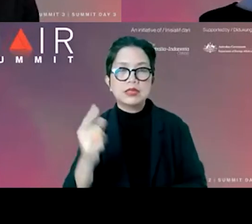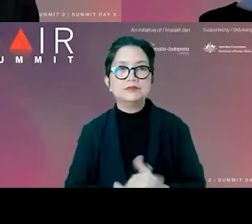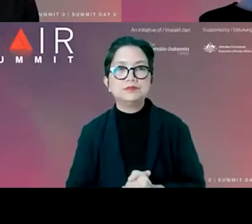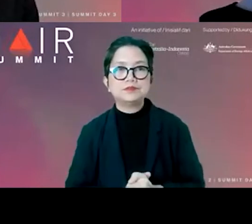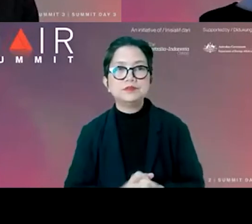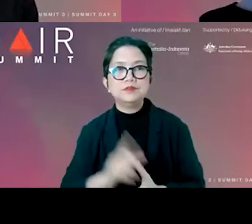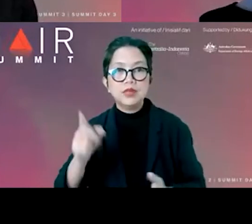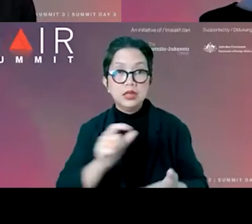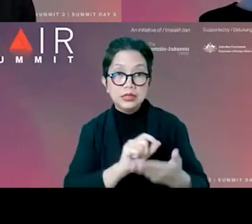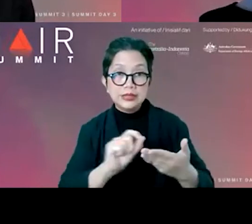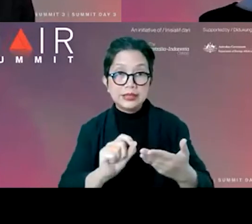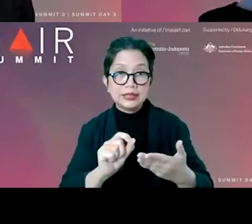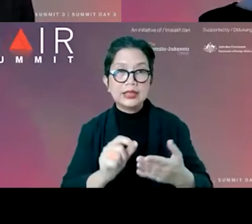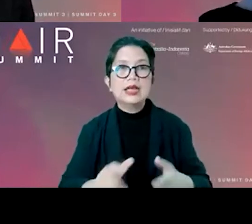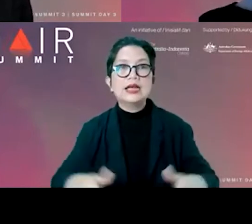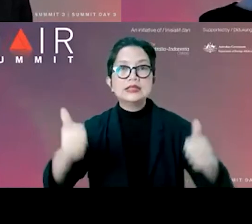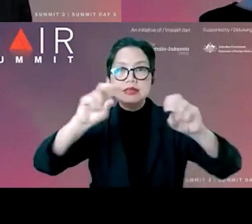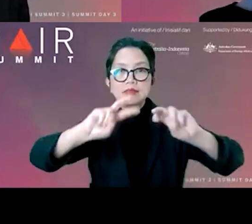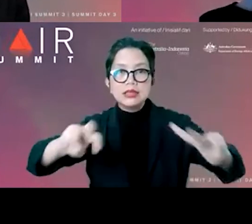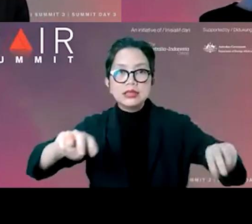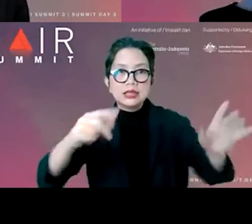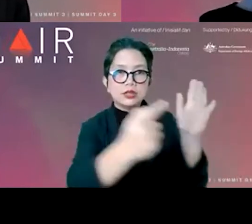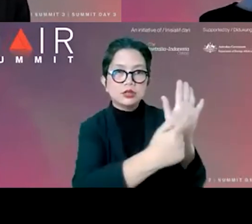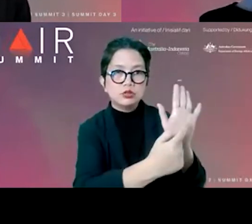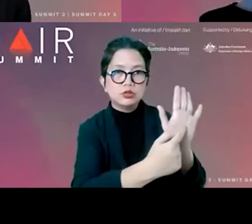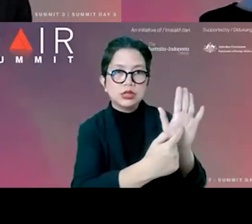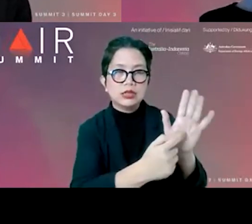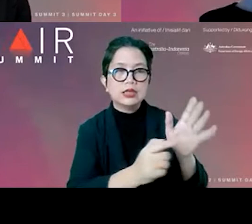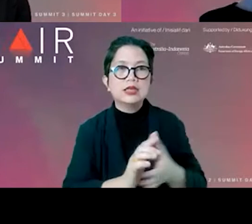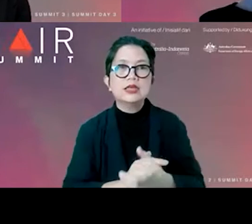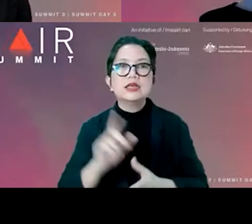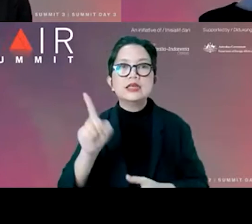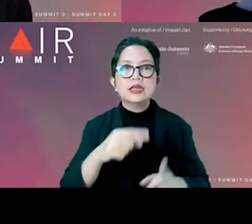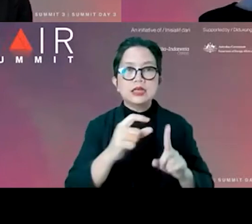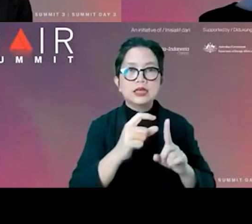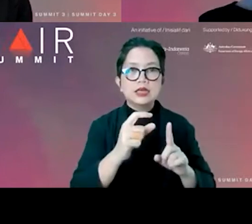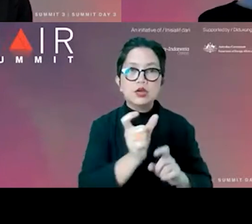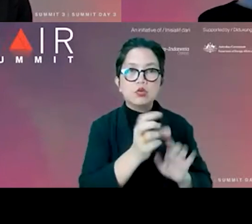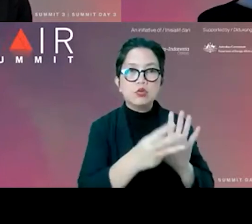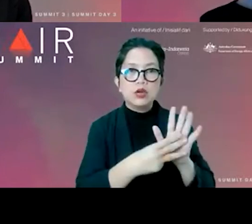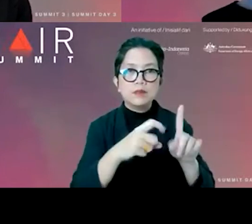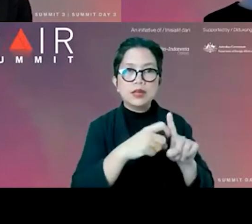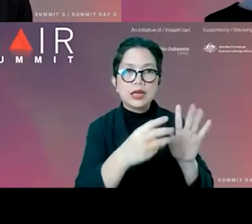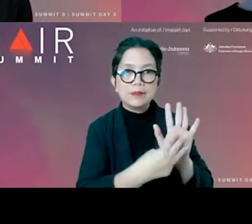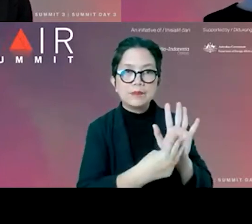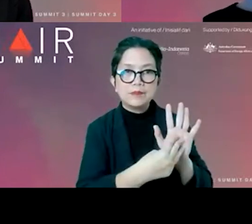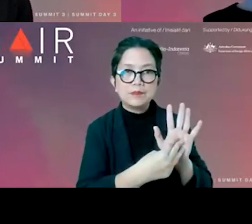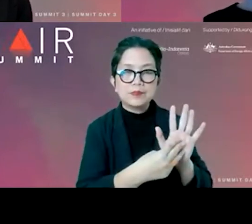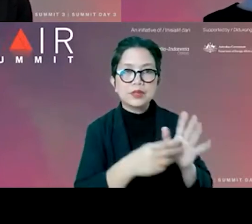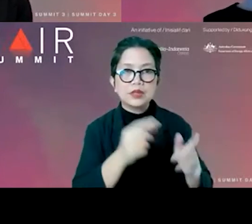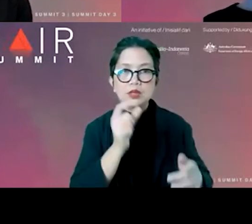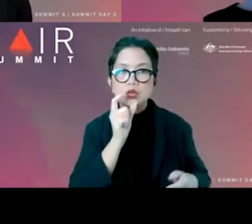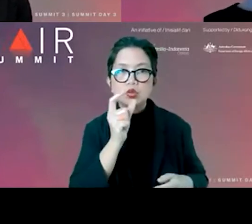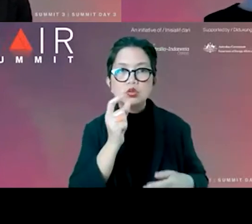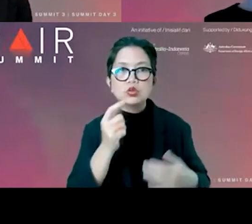was a distinct pivot by MSMEs as well to the digital or the e-commerce online space, a